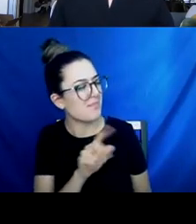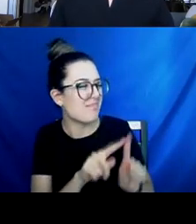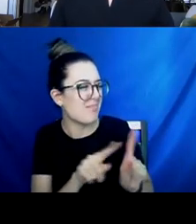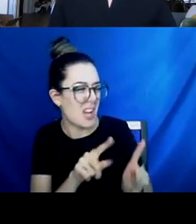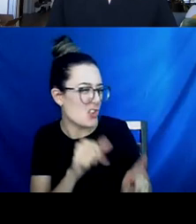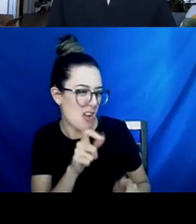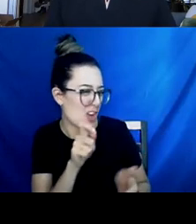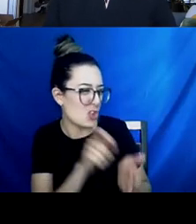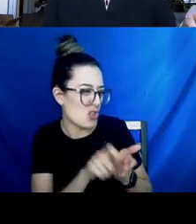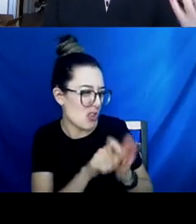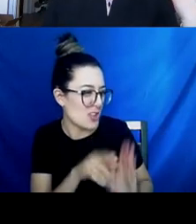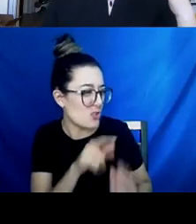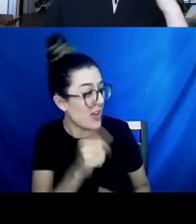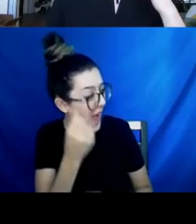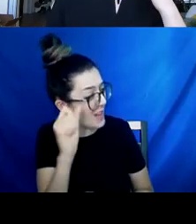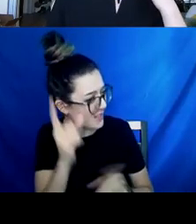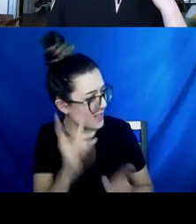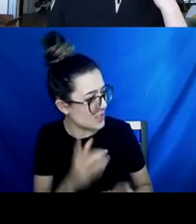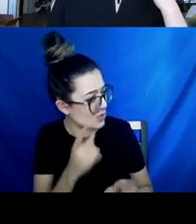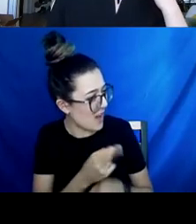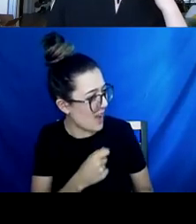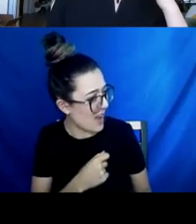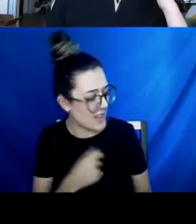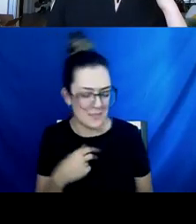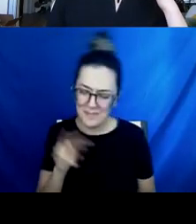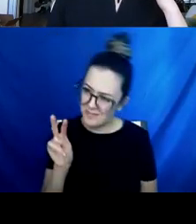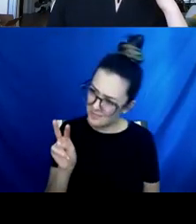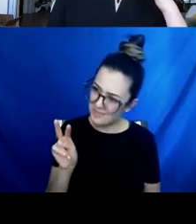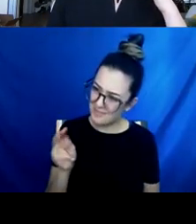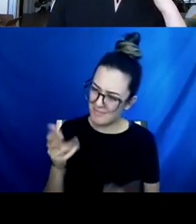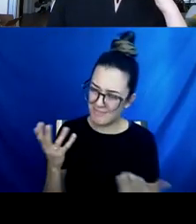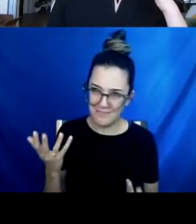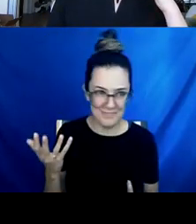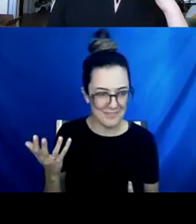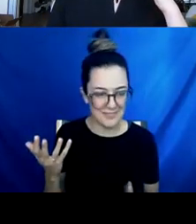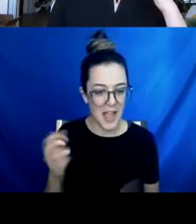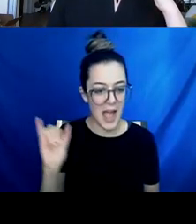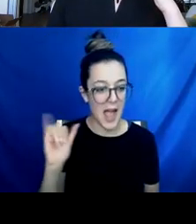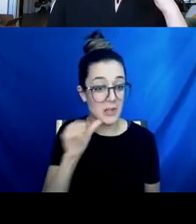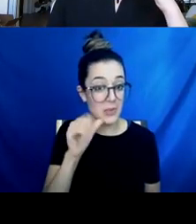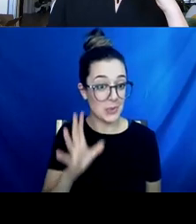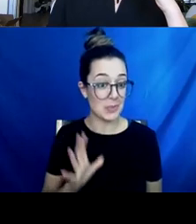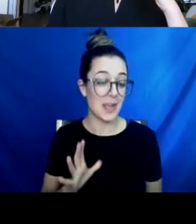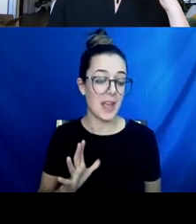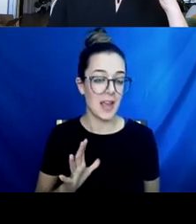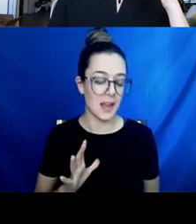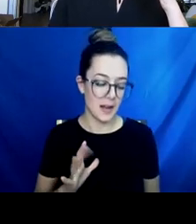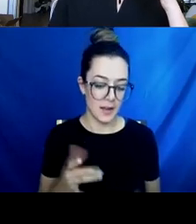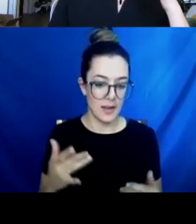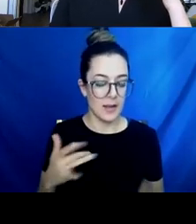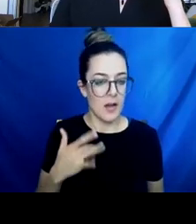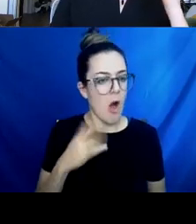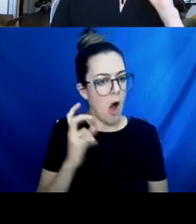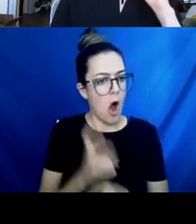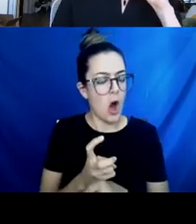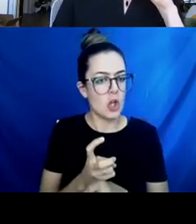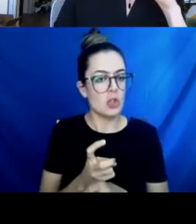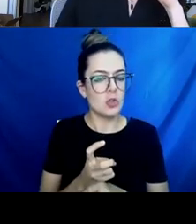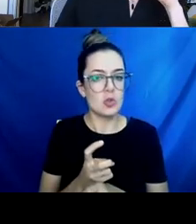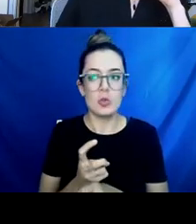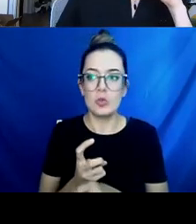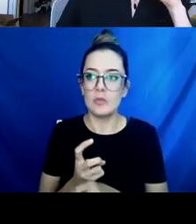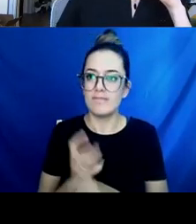like, oh my God. So that was kind of the undercurrent, because as a woman, I think it's hard to get recognition in so many